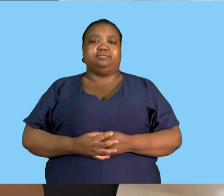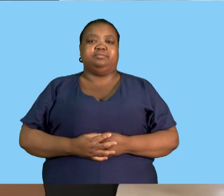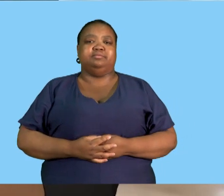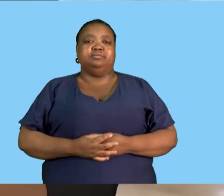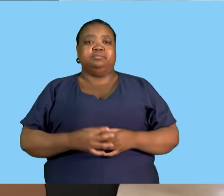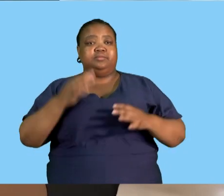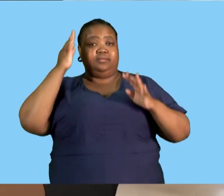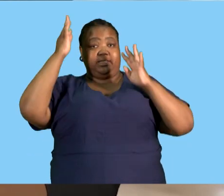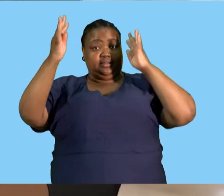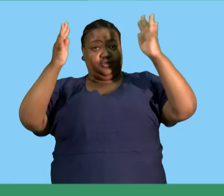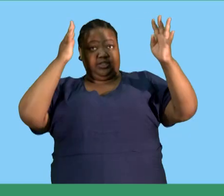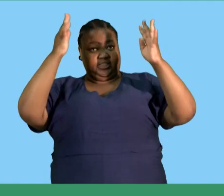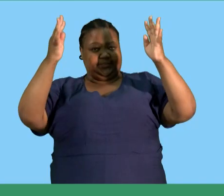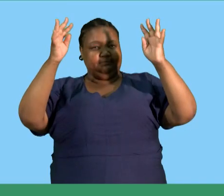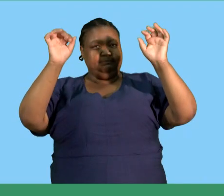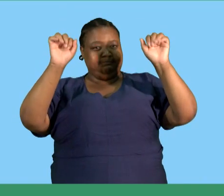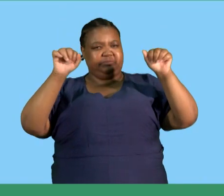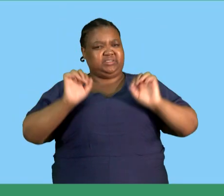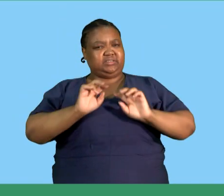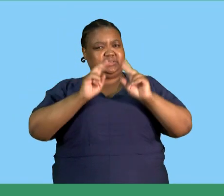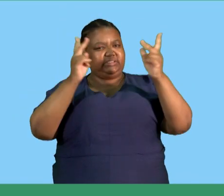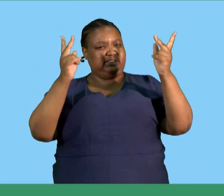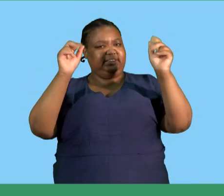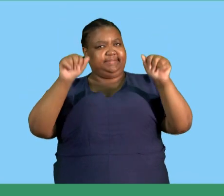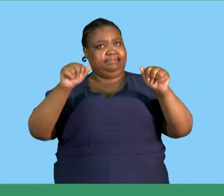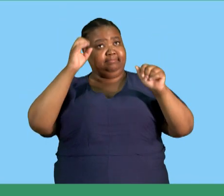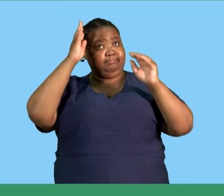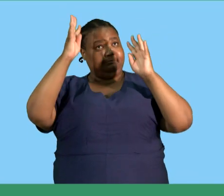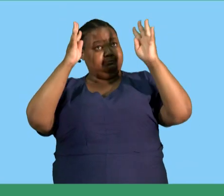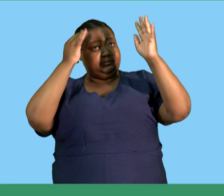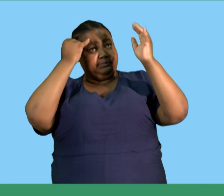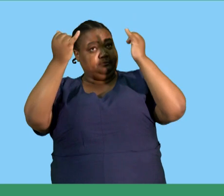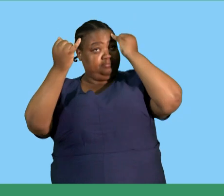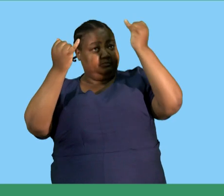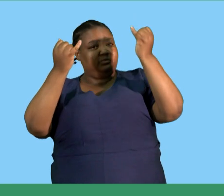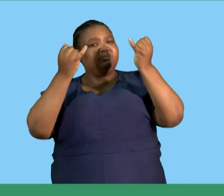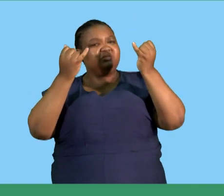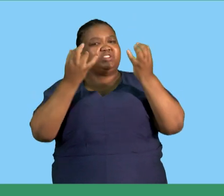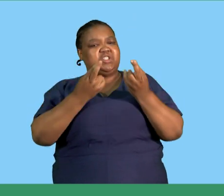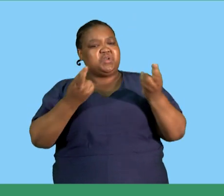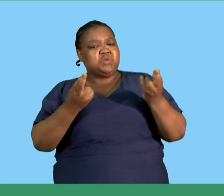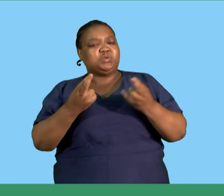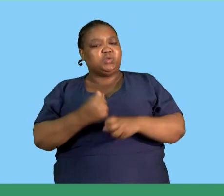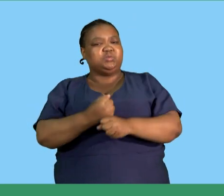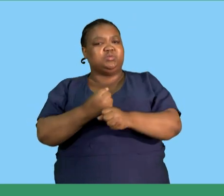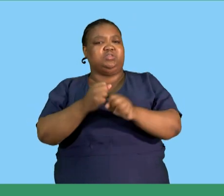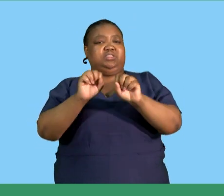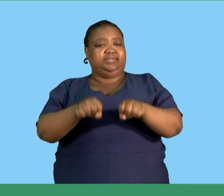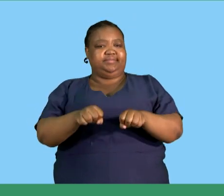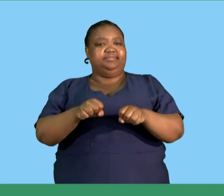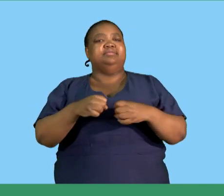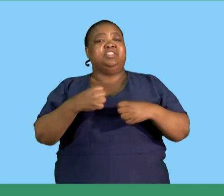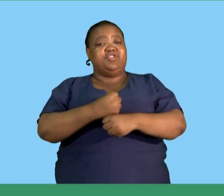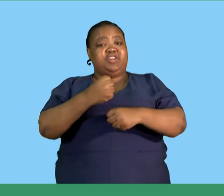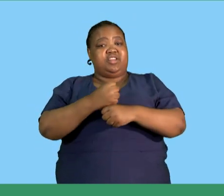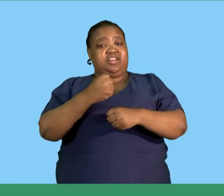doing throughout this lesson. Creative, to be original, inventive, or resourceful. To generate is to